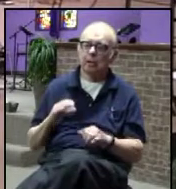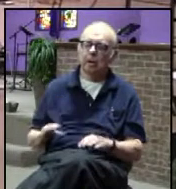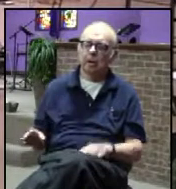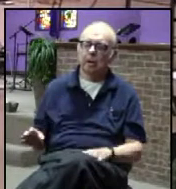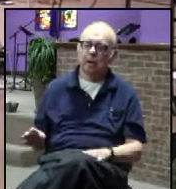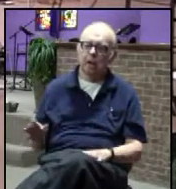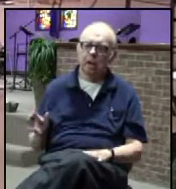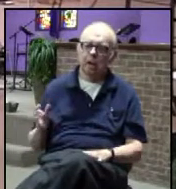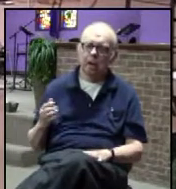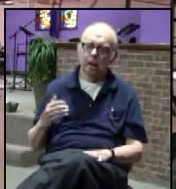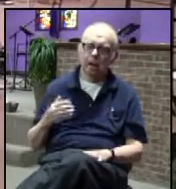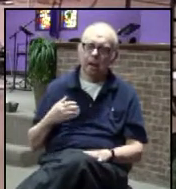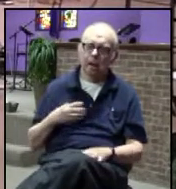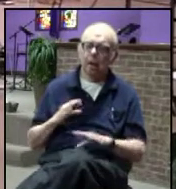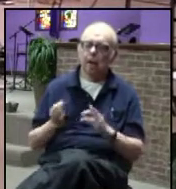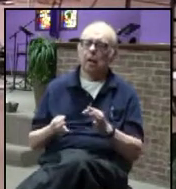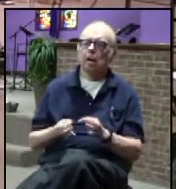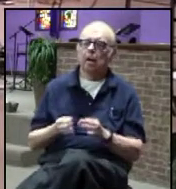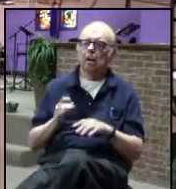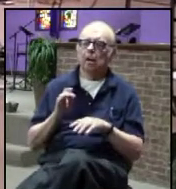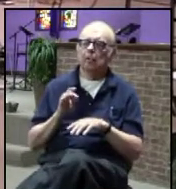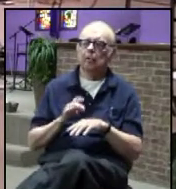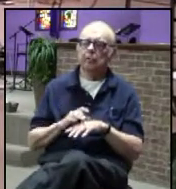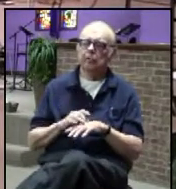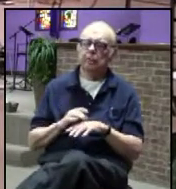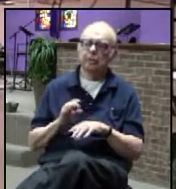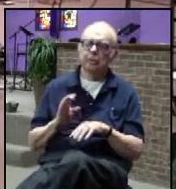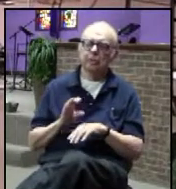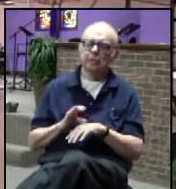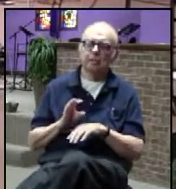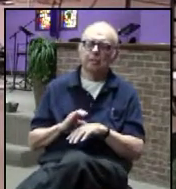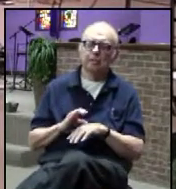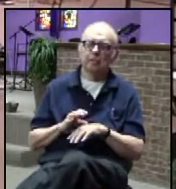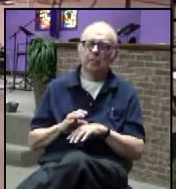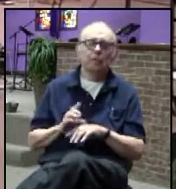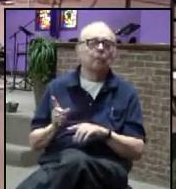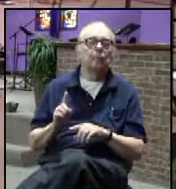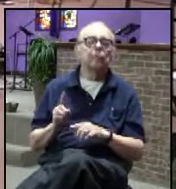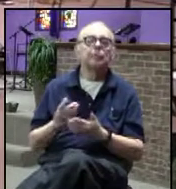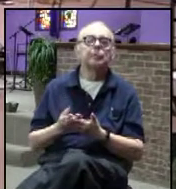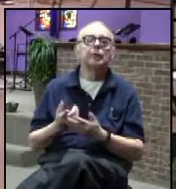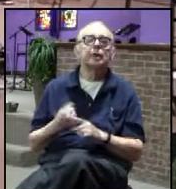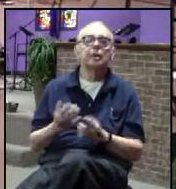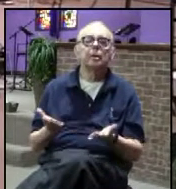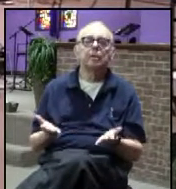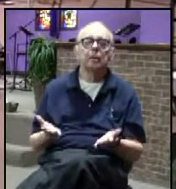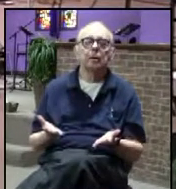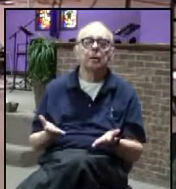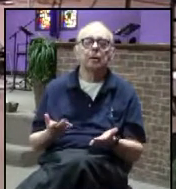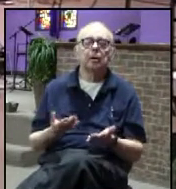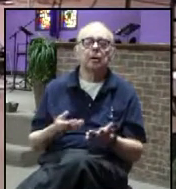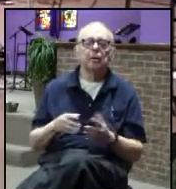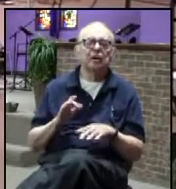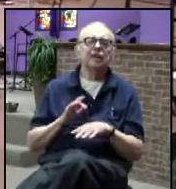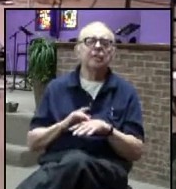children and families that are reached in this church, you know where it comes from? Awana.